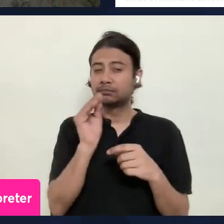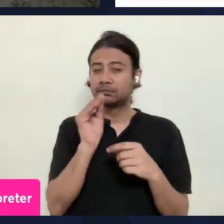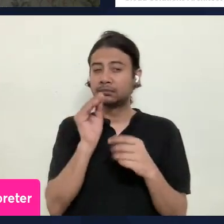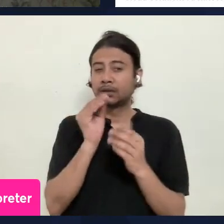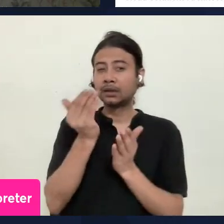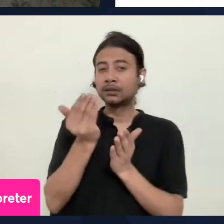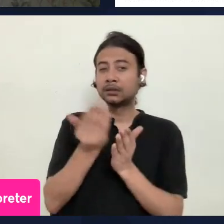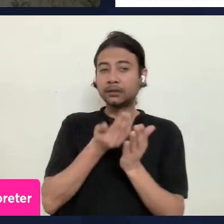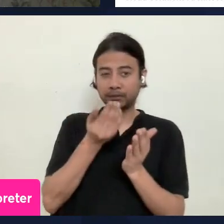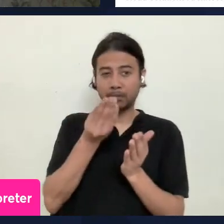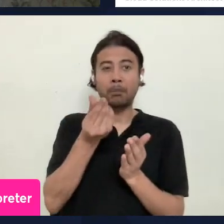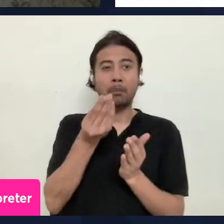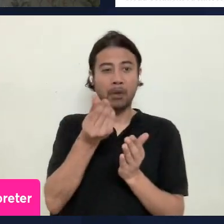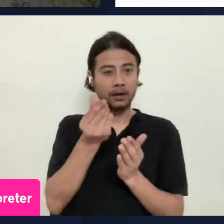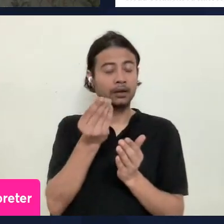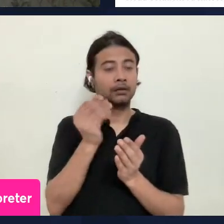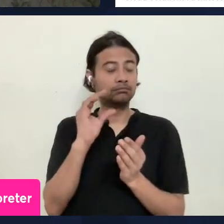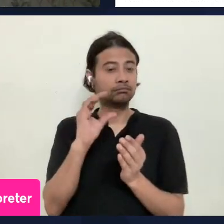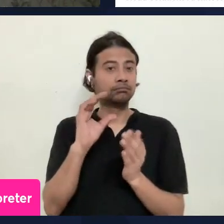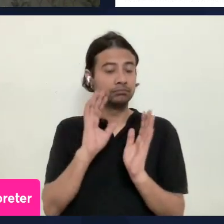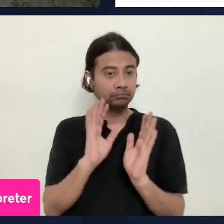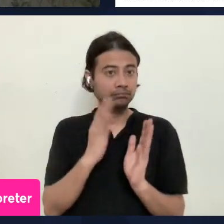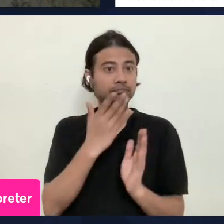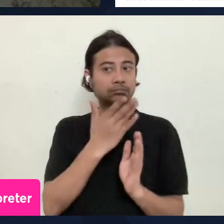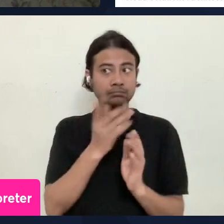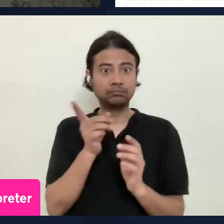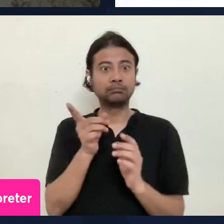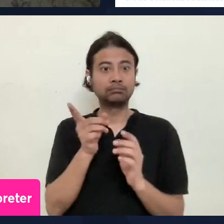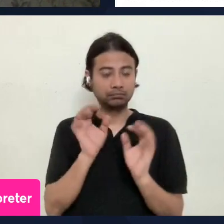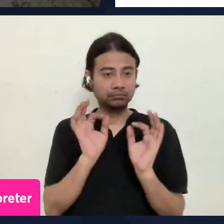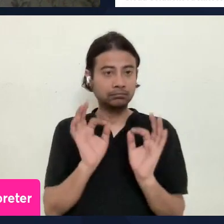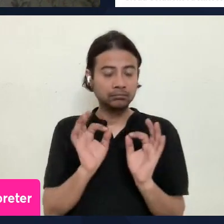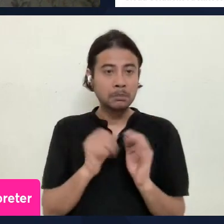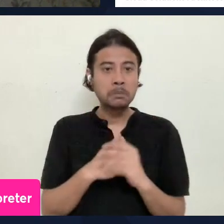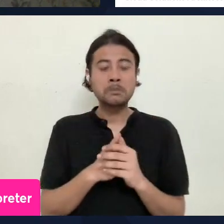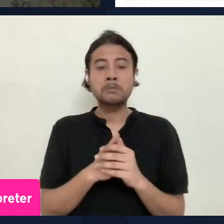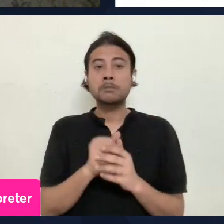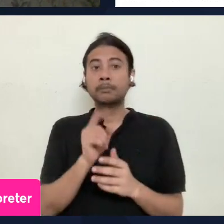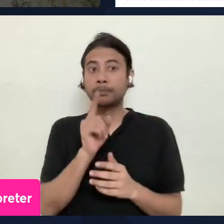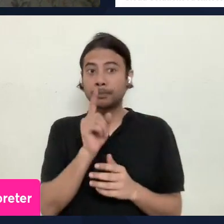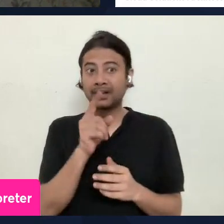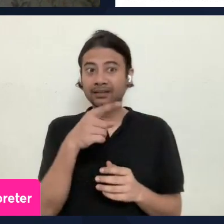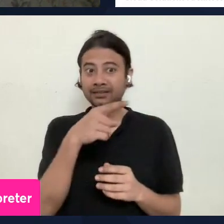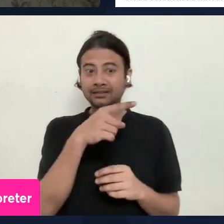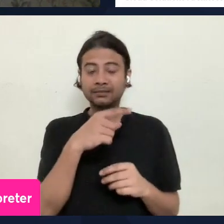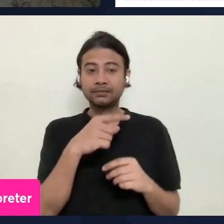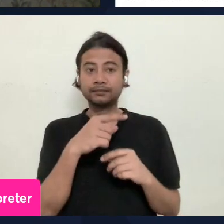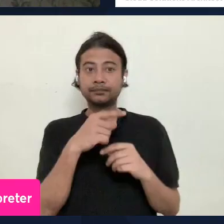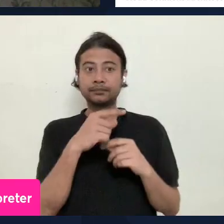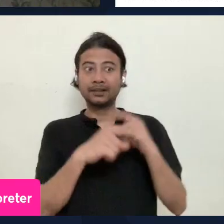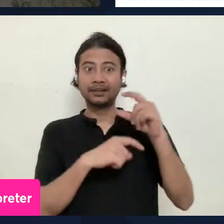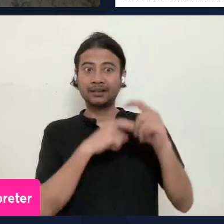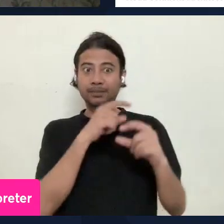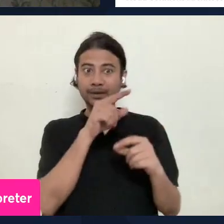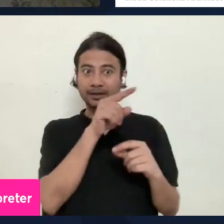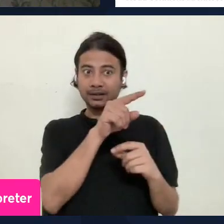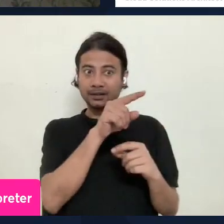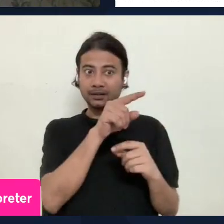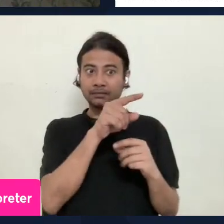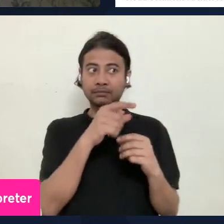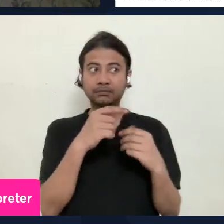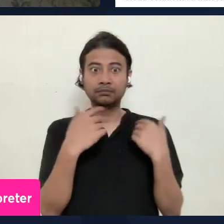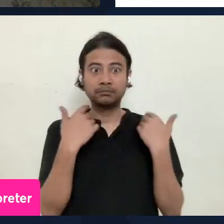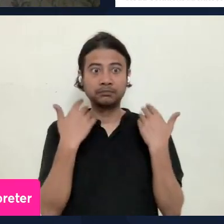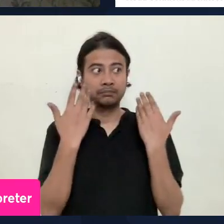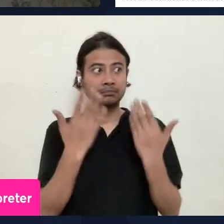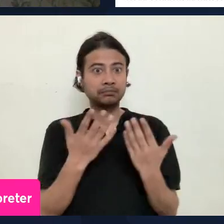of money during the move. But what was interesting, this customer has now been live on Azure NetApp Files for a